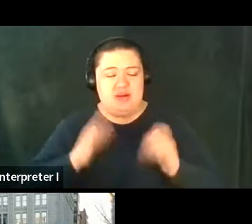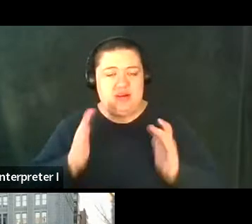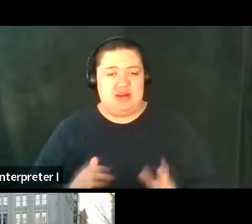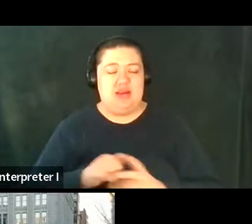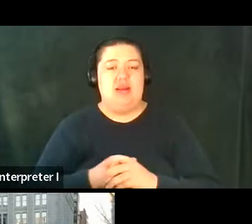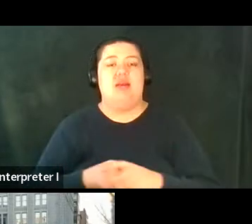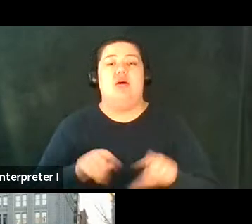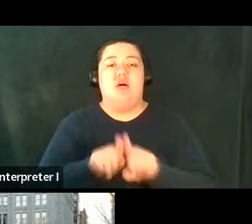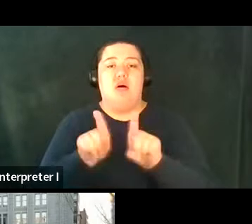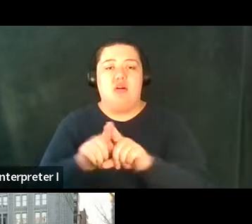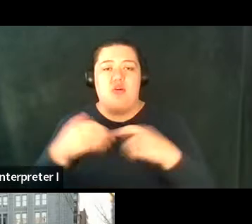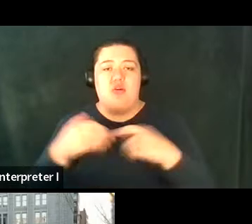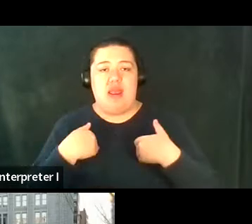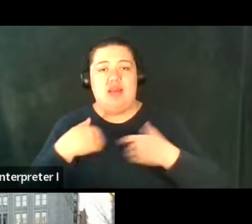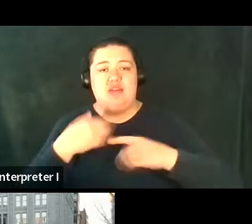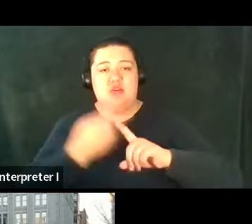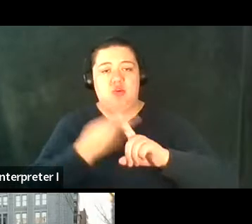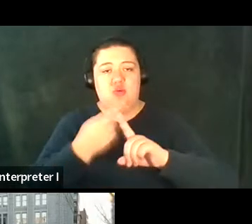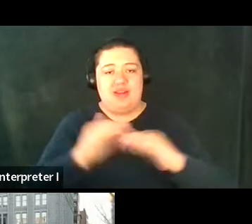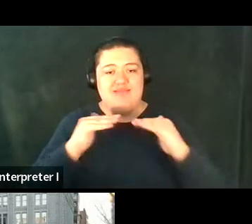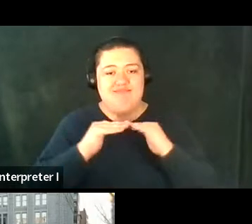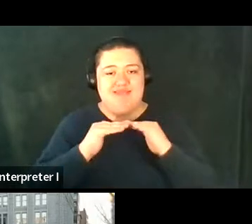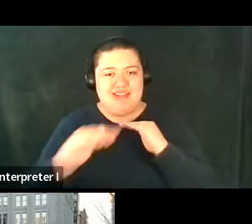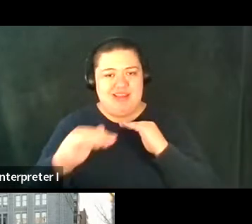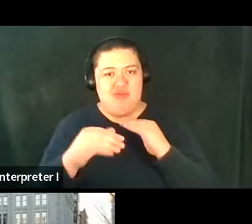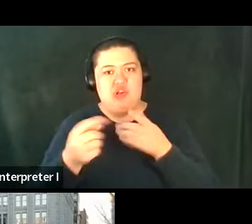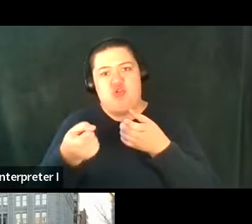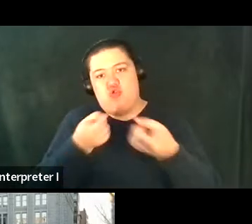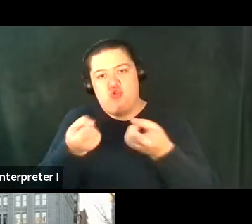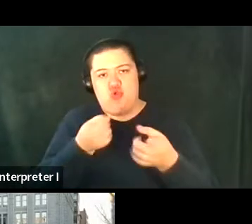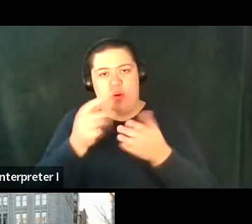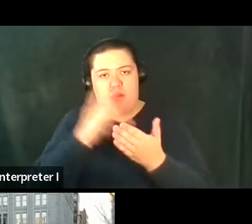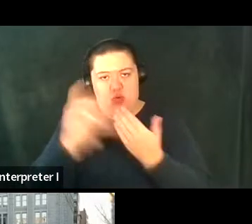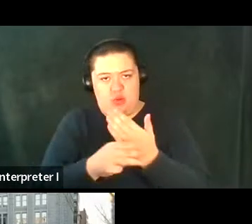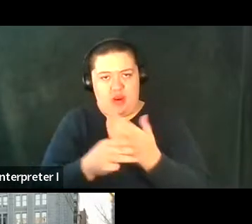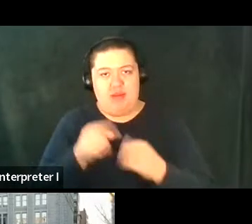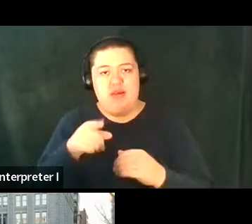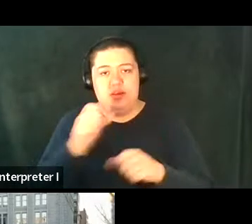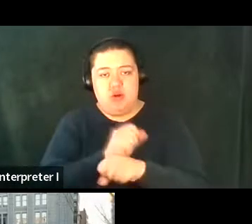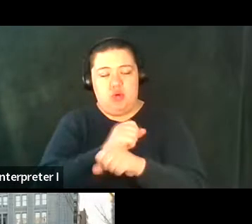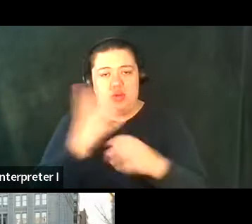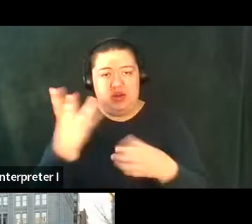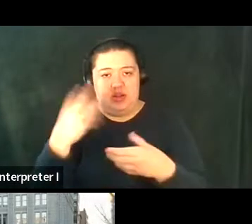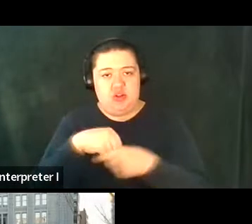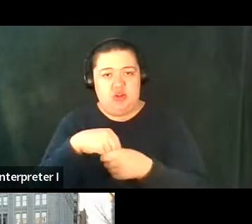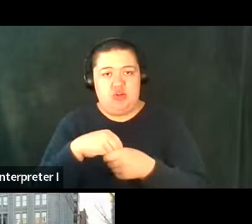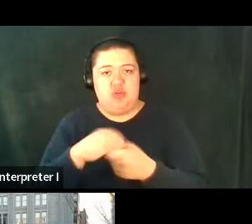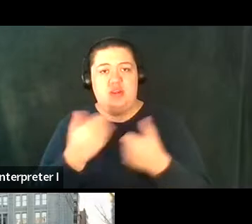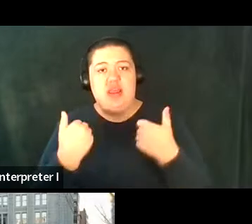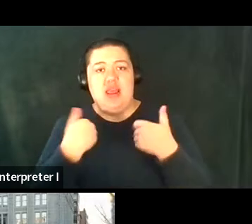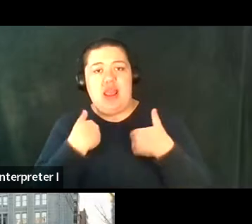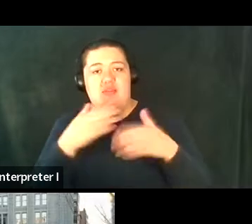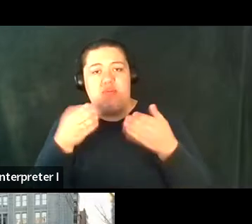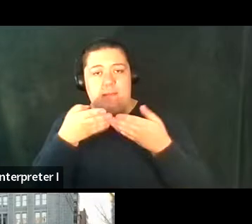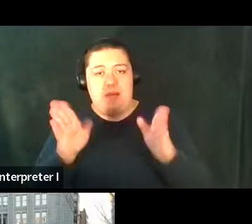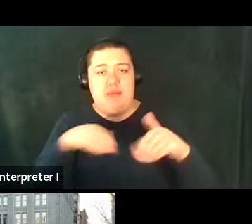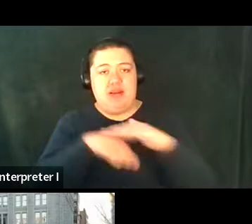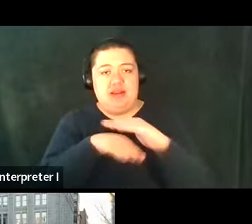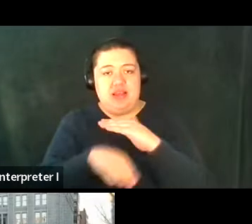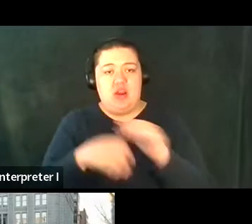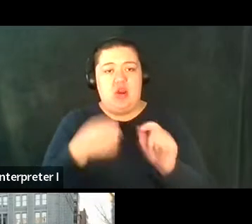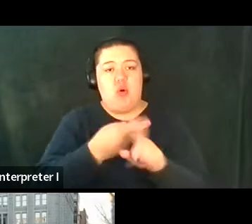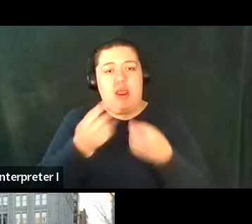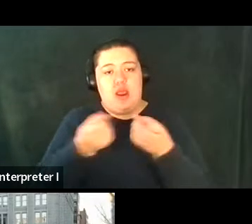carries out the district's rent stabilization or rent control program. This work includes standing up a publicly accessible rent control